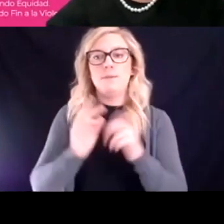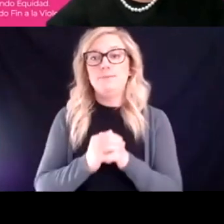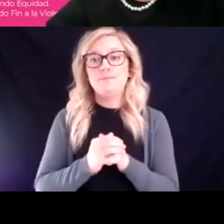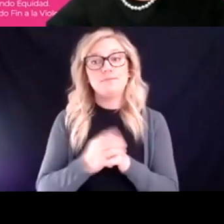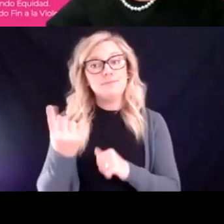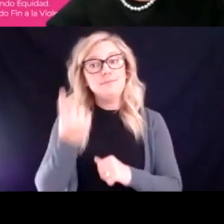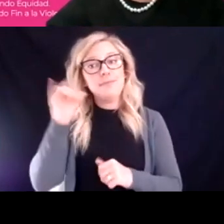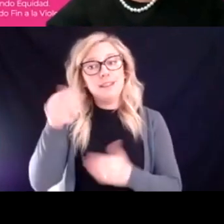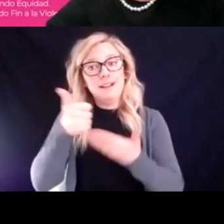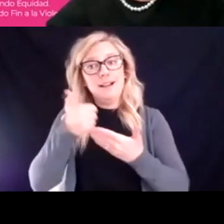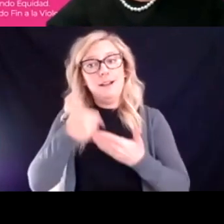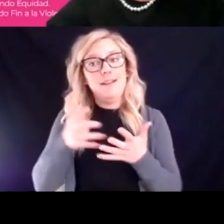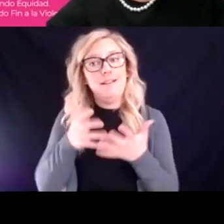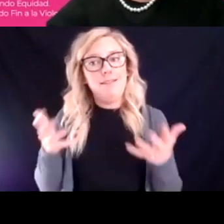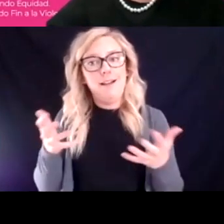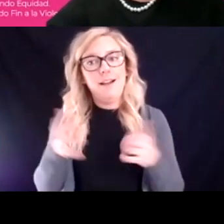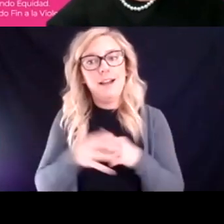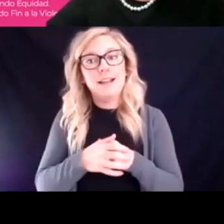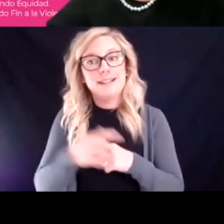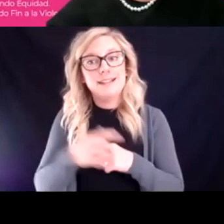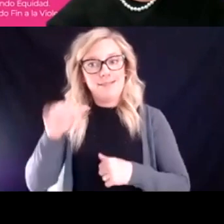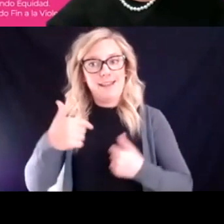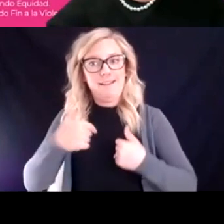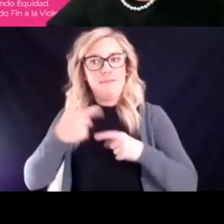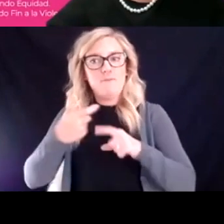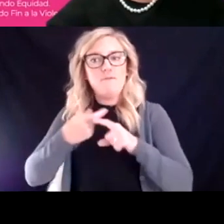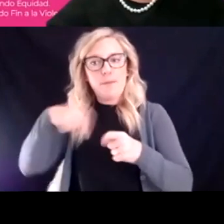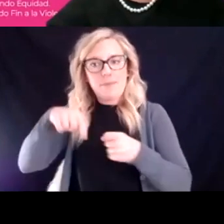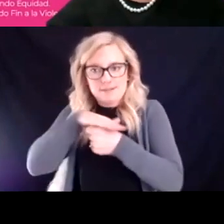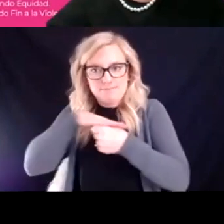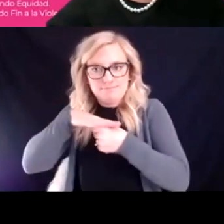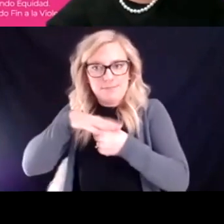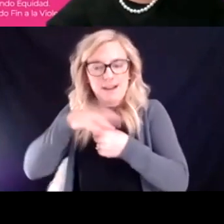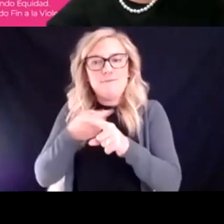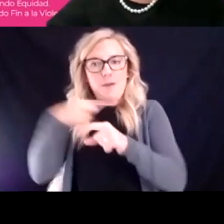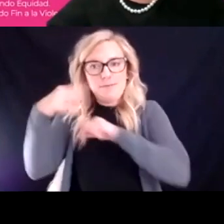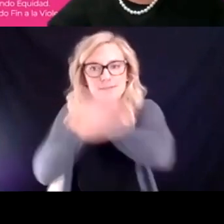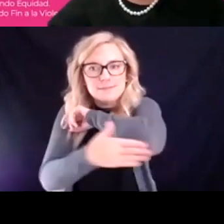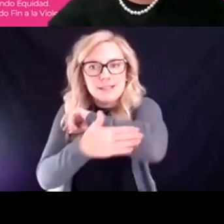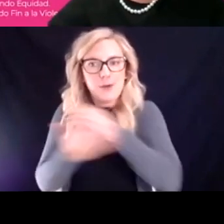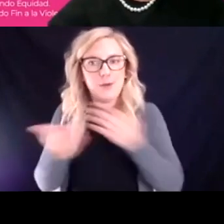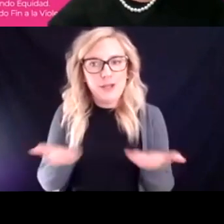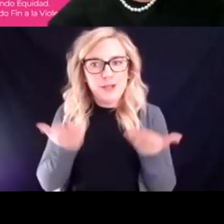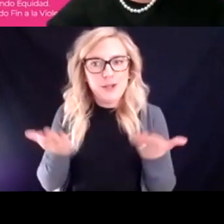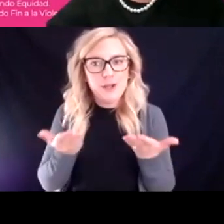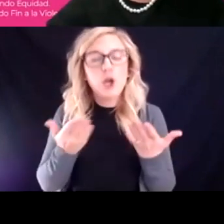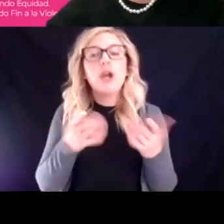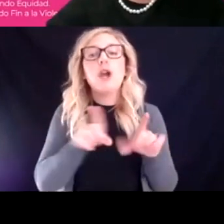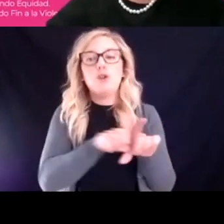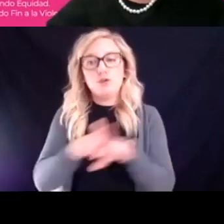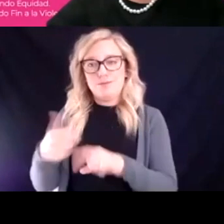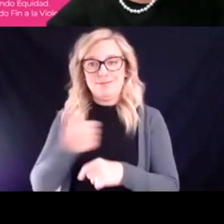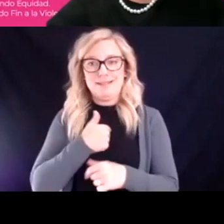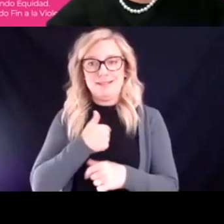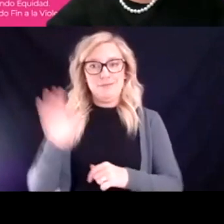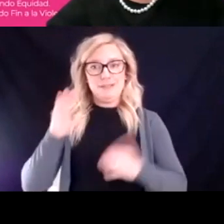is the fact that I am from this area. I'm from this county. And also, when I was younger, I did work